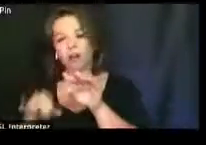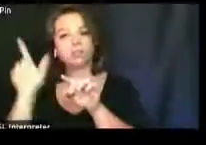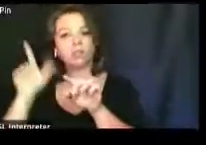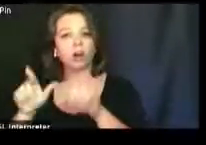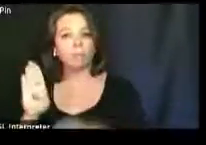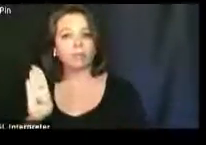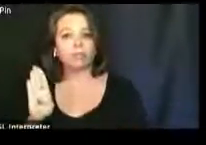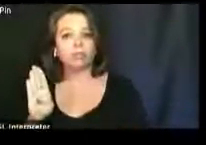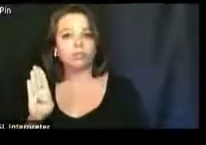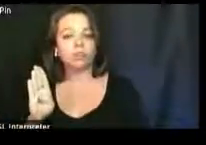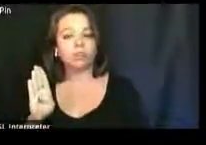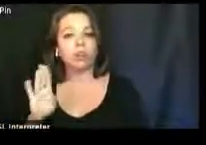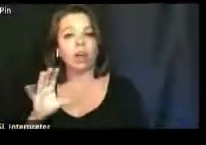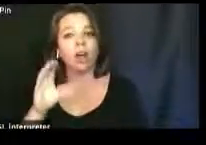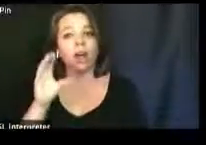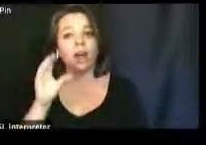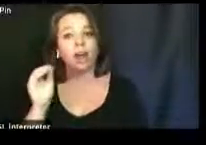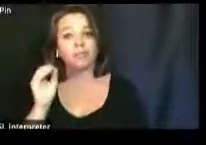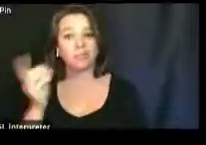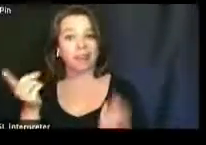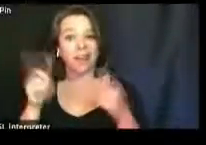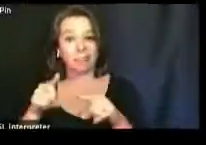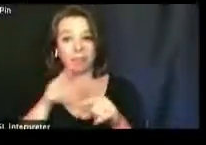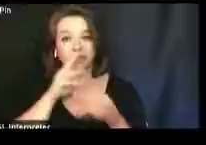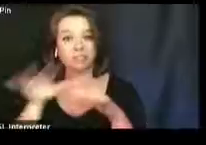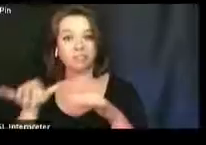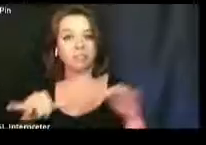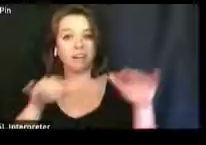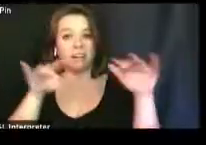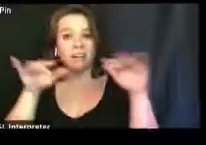a result of that flood, there were